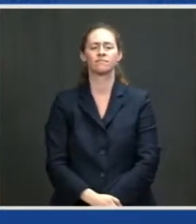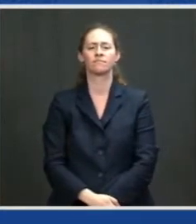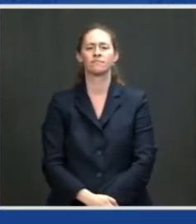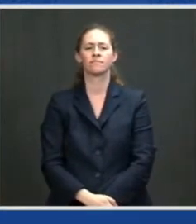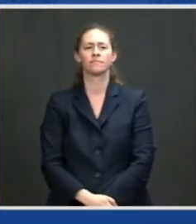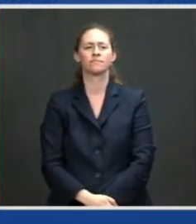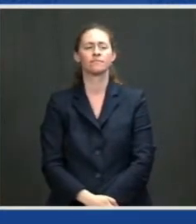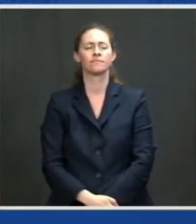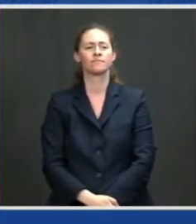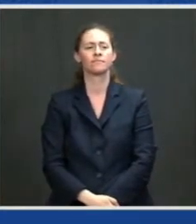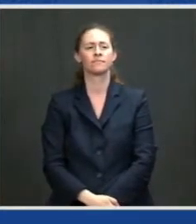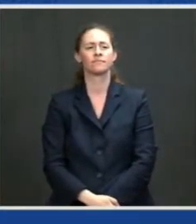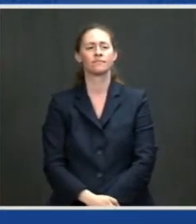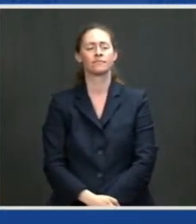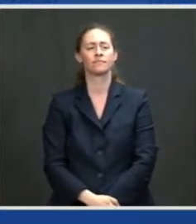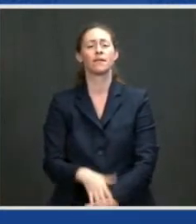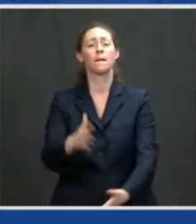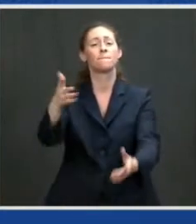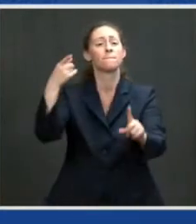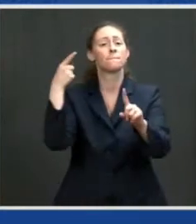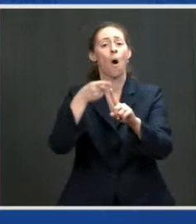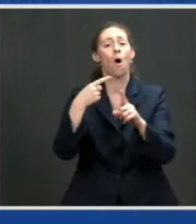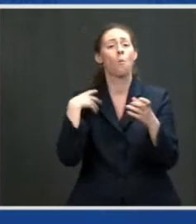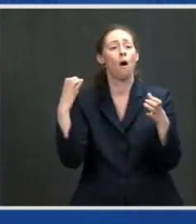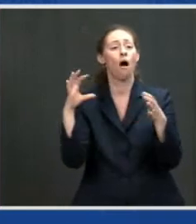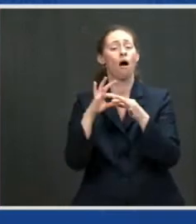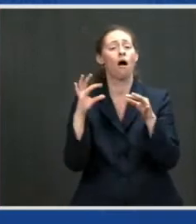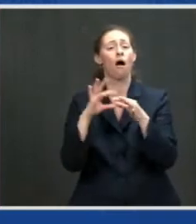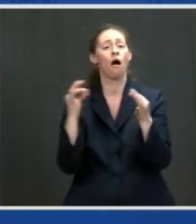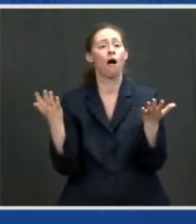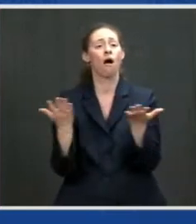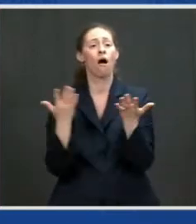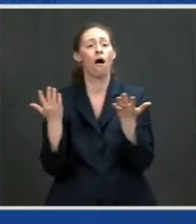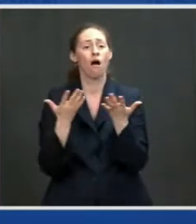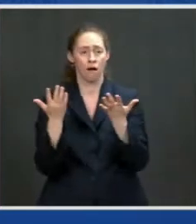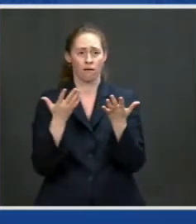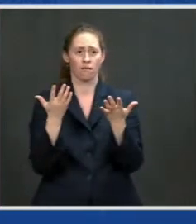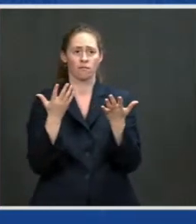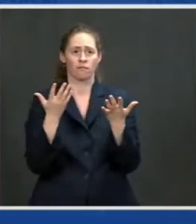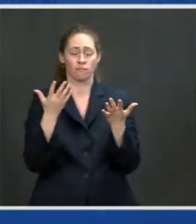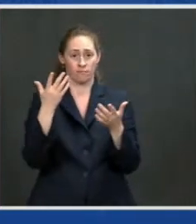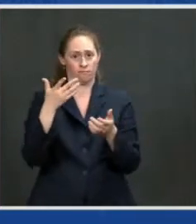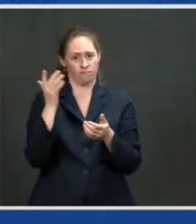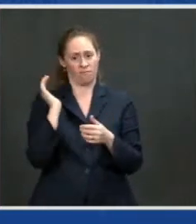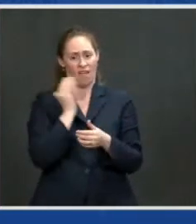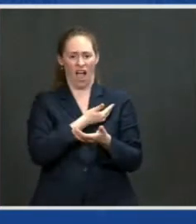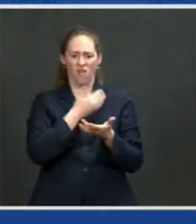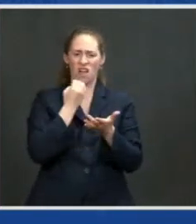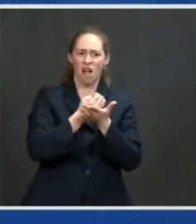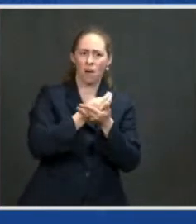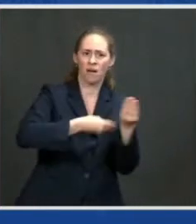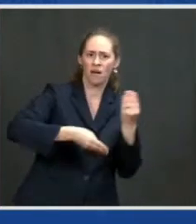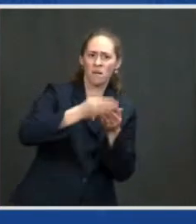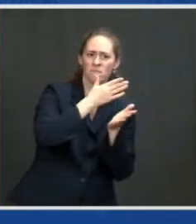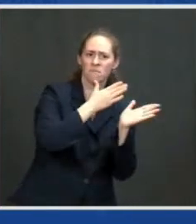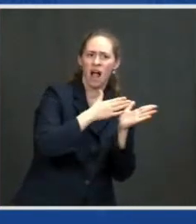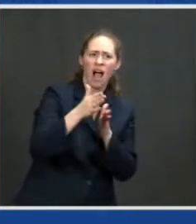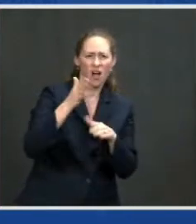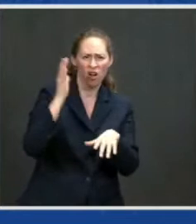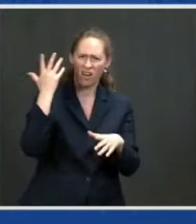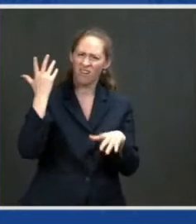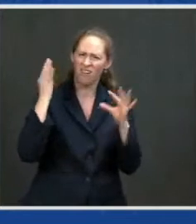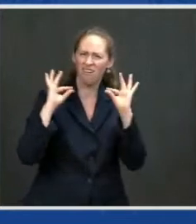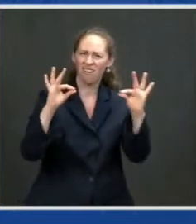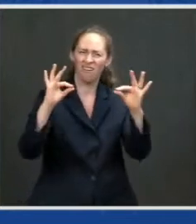line is this. The Biden economic plan is working. We had record job creation. We're seeing